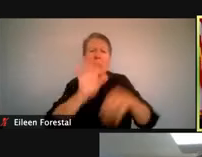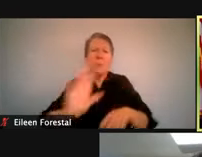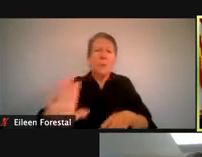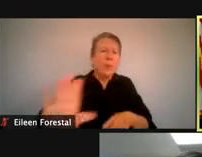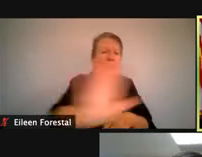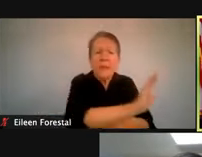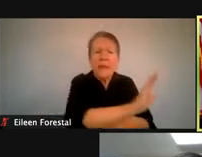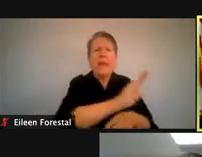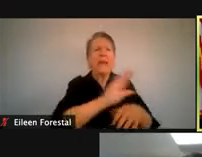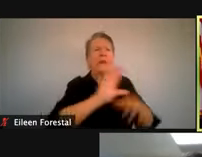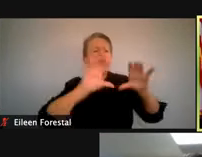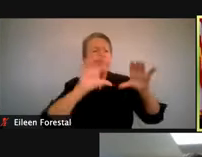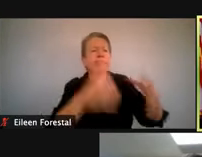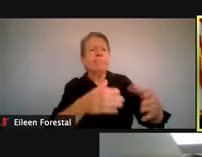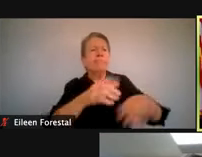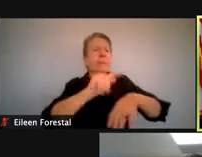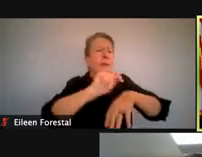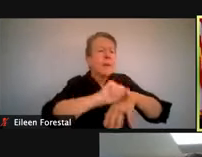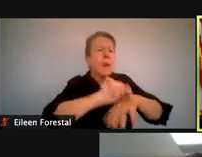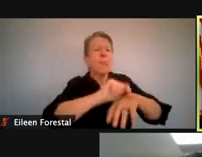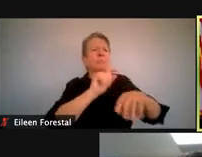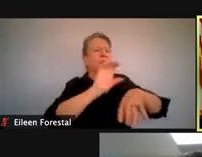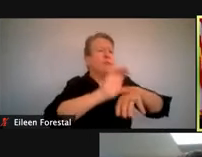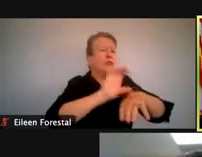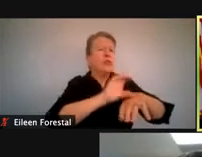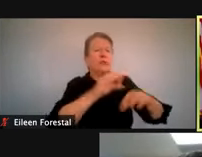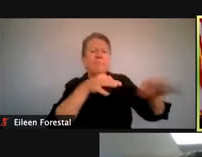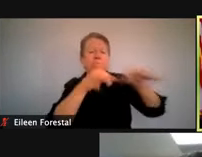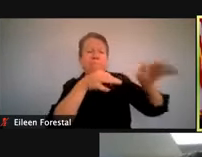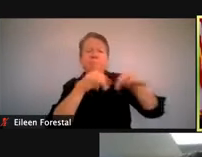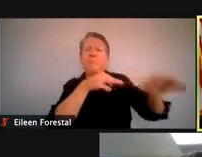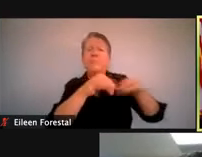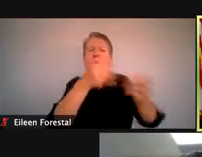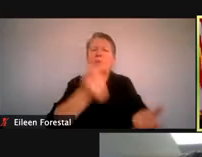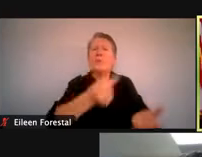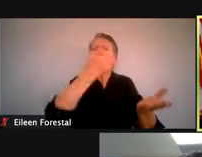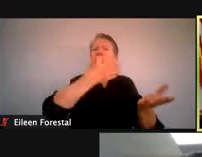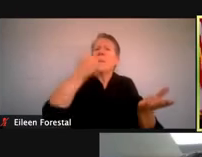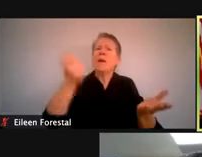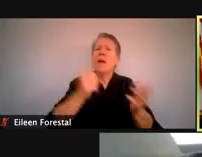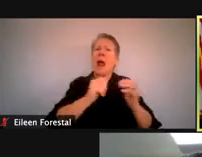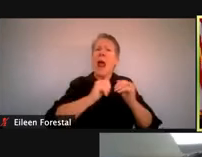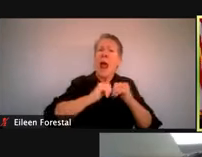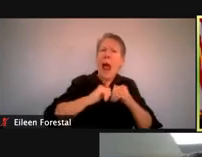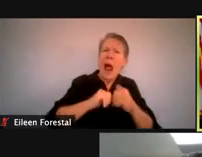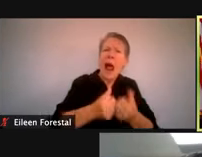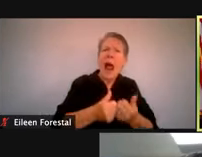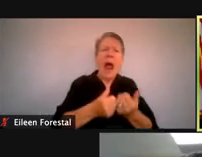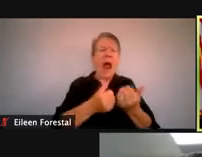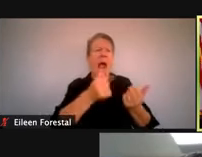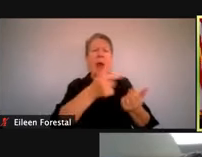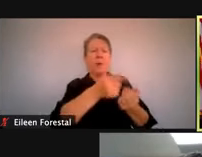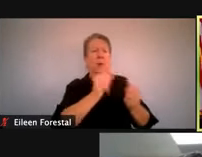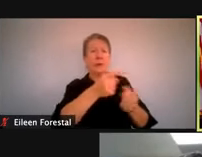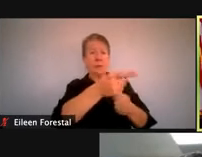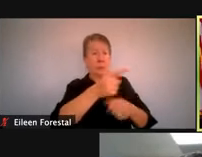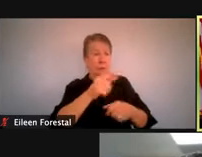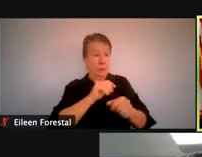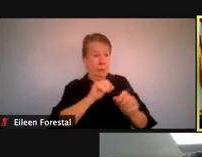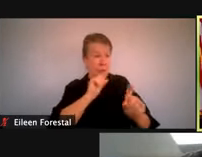health prevention practices, such as isolating when you are sick. We have provided educational materials in